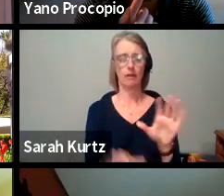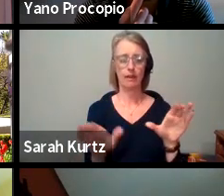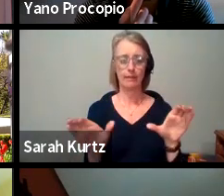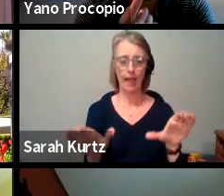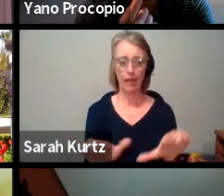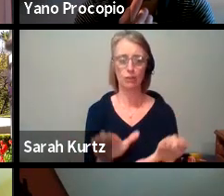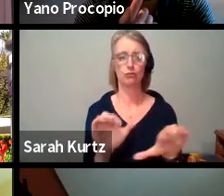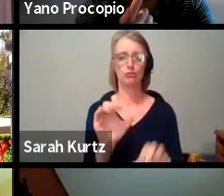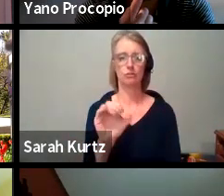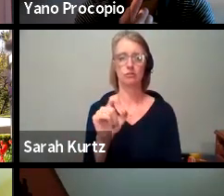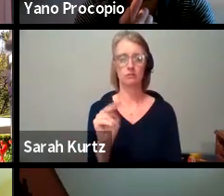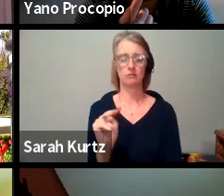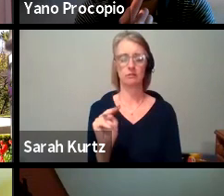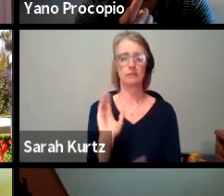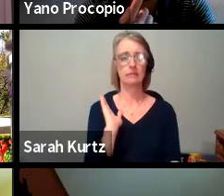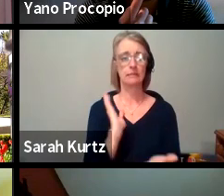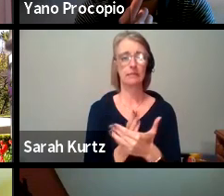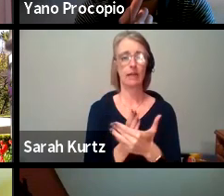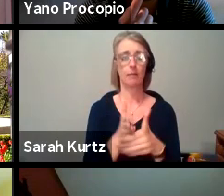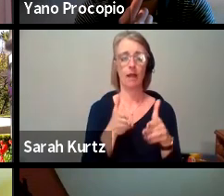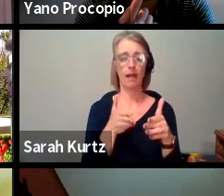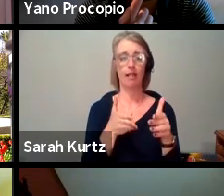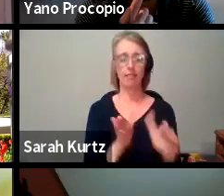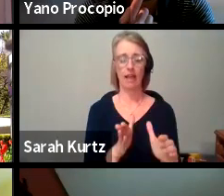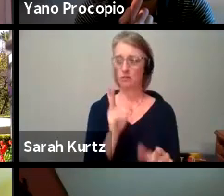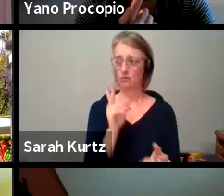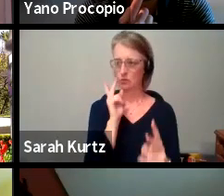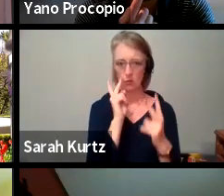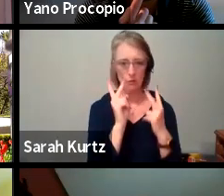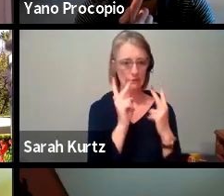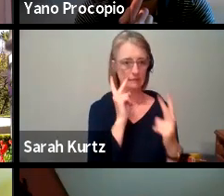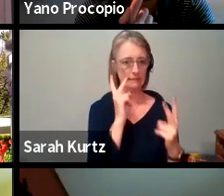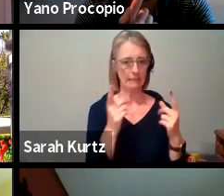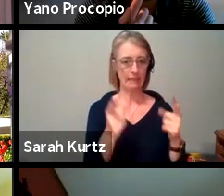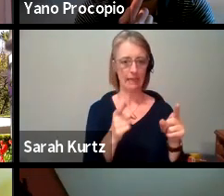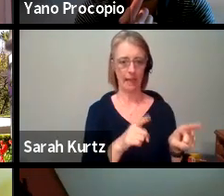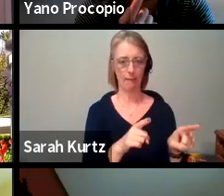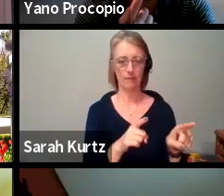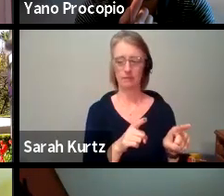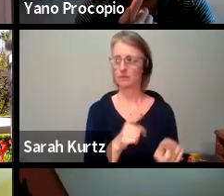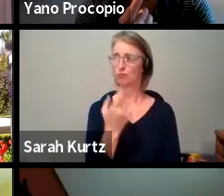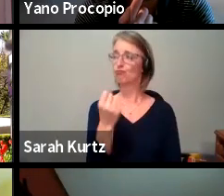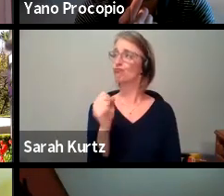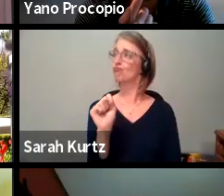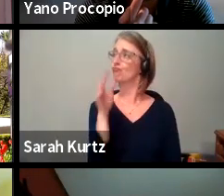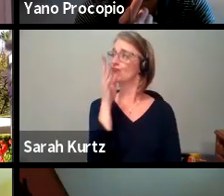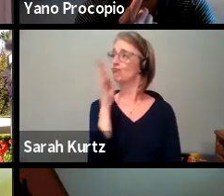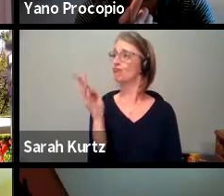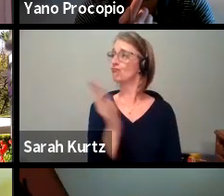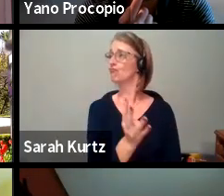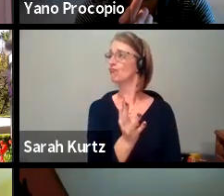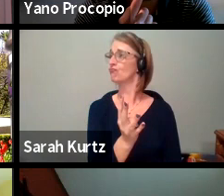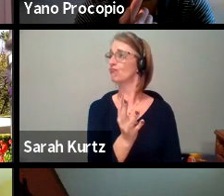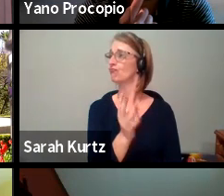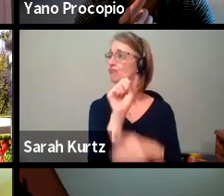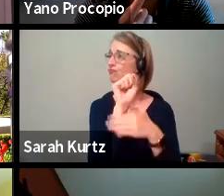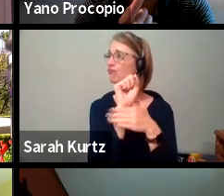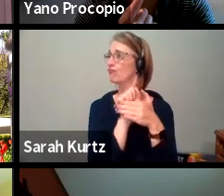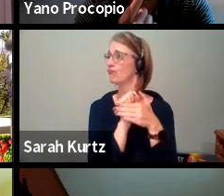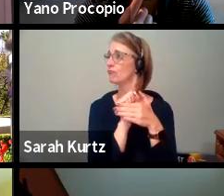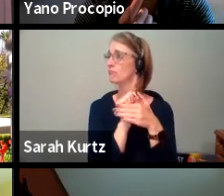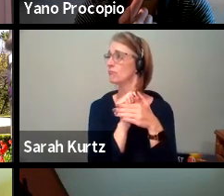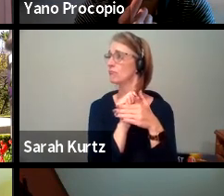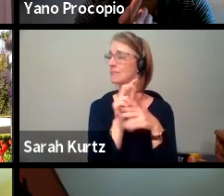action. Stop allowing the things that you see every day and you turn your head or put your head in the sand to